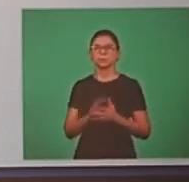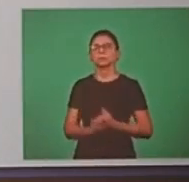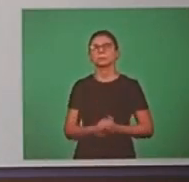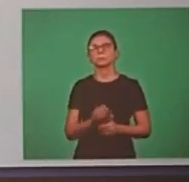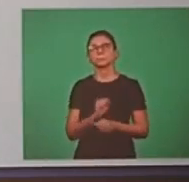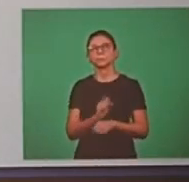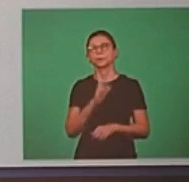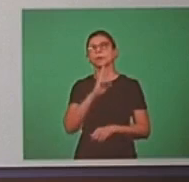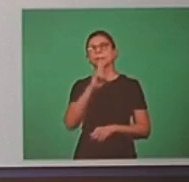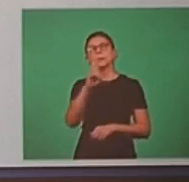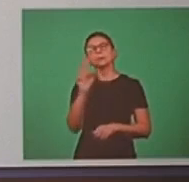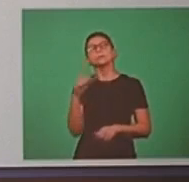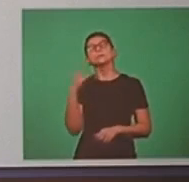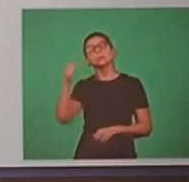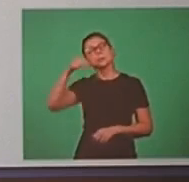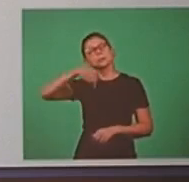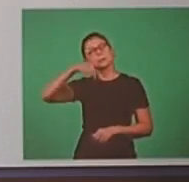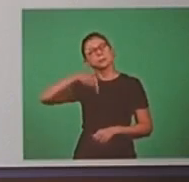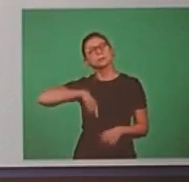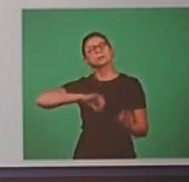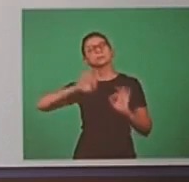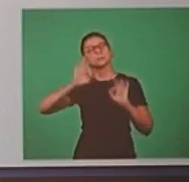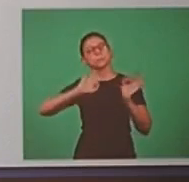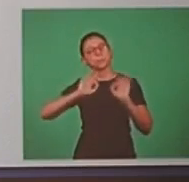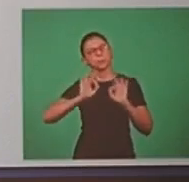Now, related to this question,